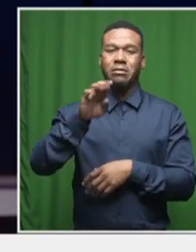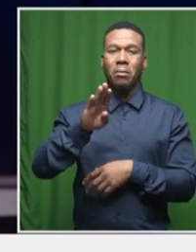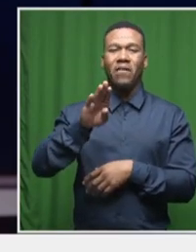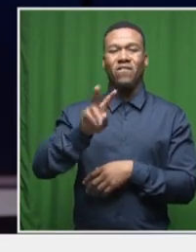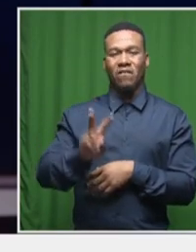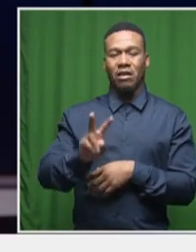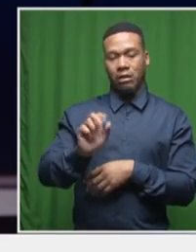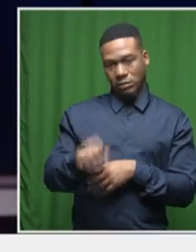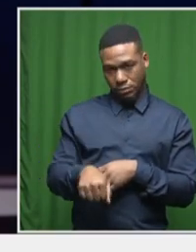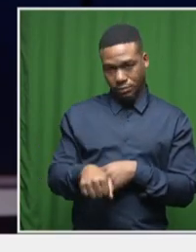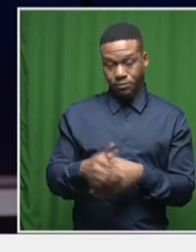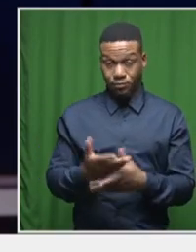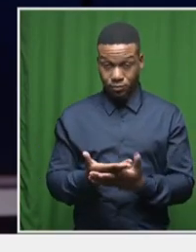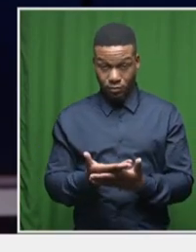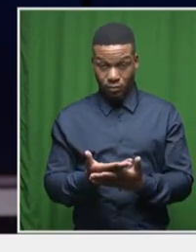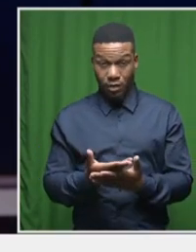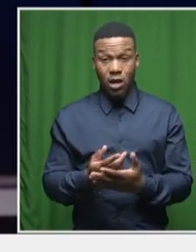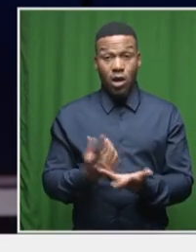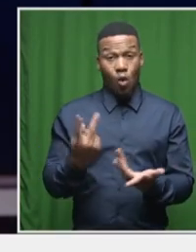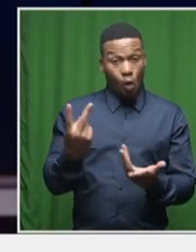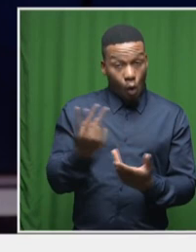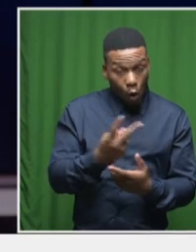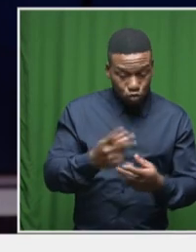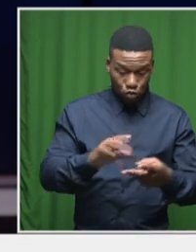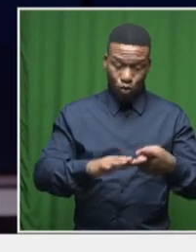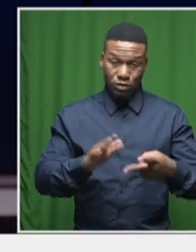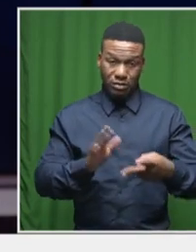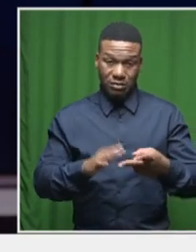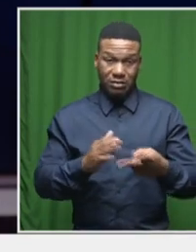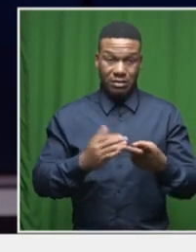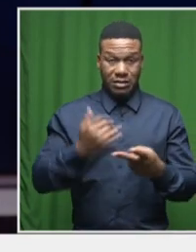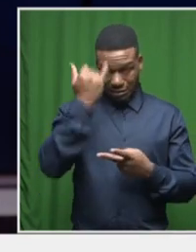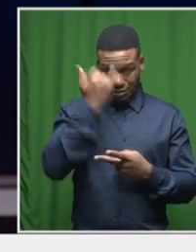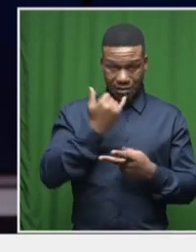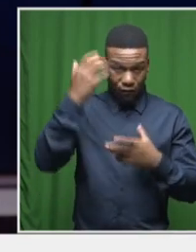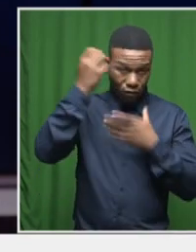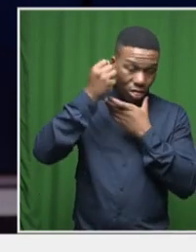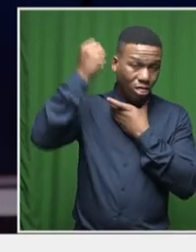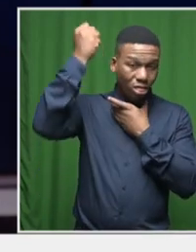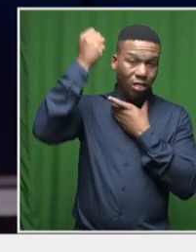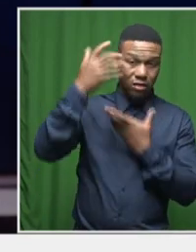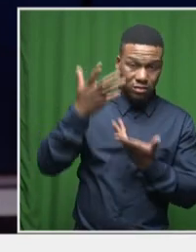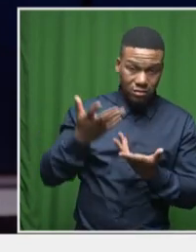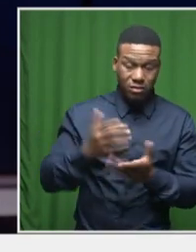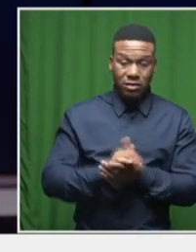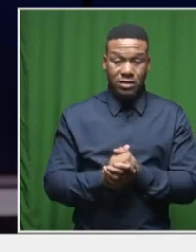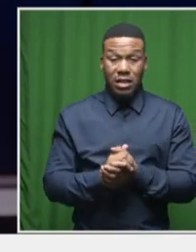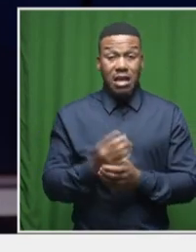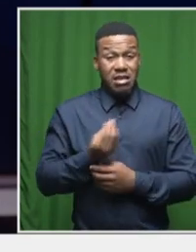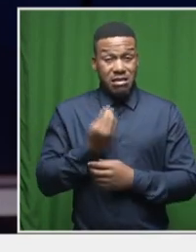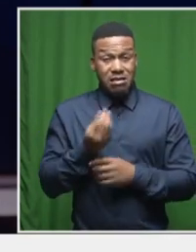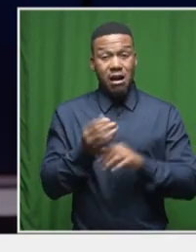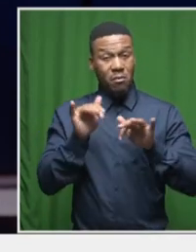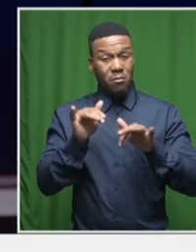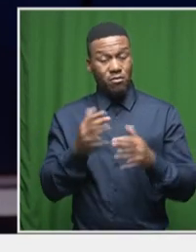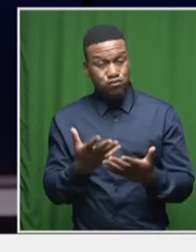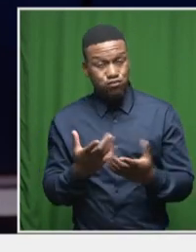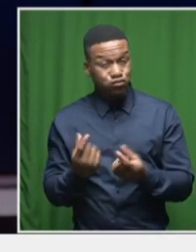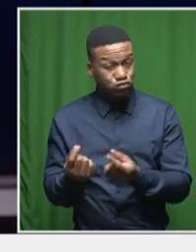The suicide attempts, you know, that young people go through in this case, you know, the daily challenges of